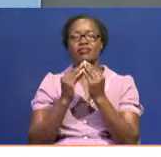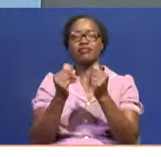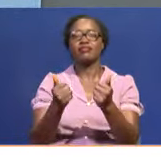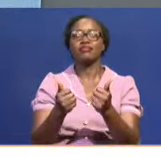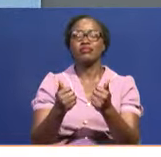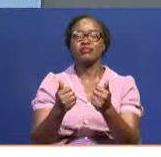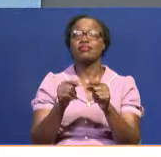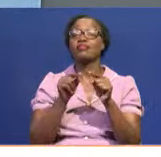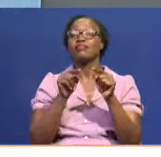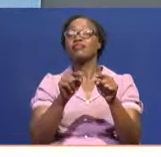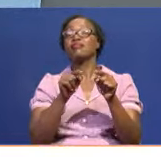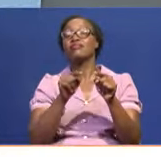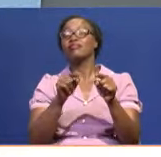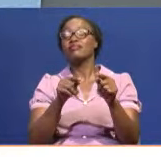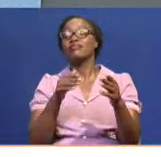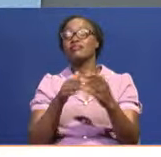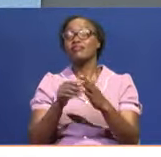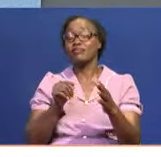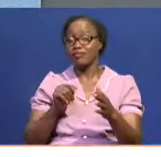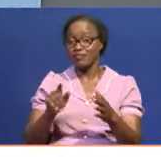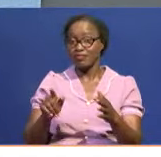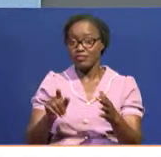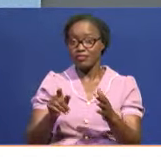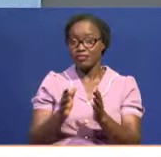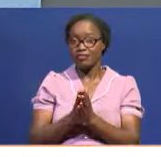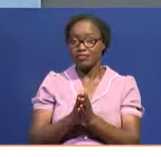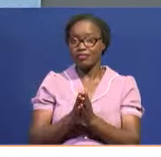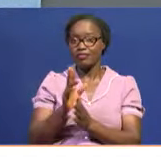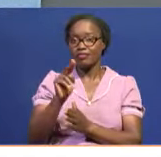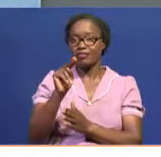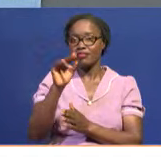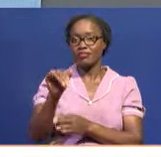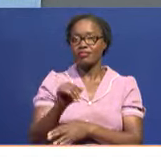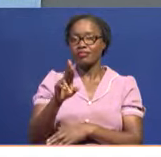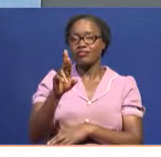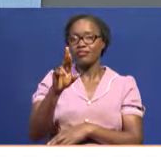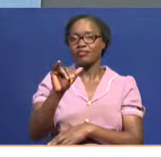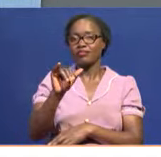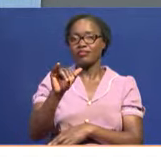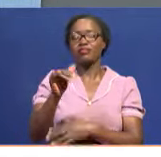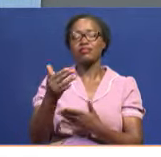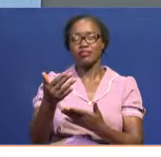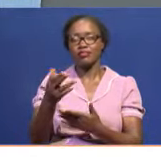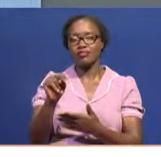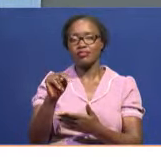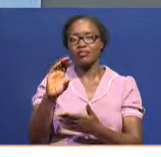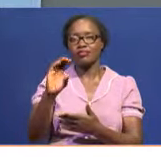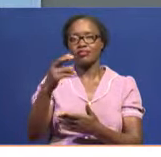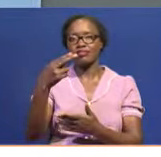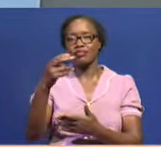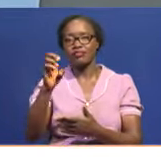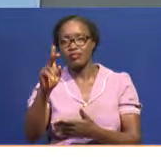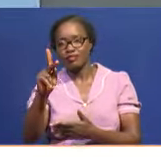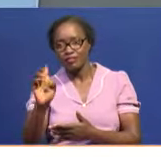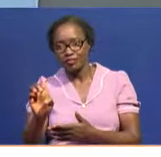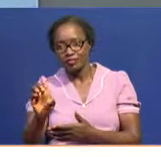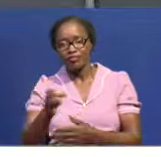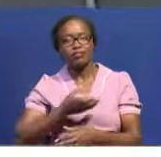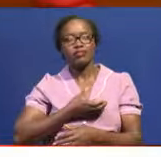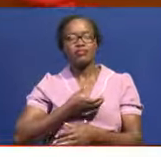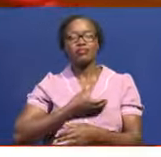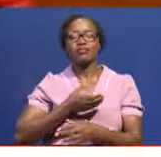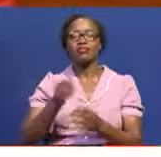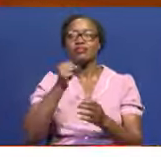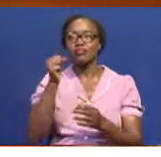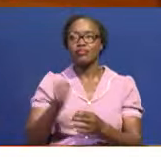of accusations leveled against her by the Njuri Ncheke Council of Elders. The development comes even as reports indicate